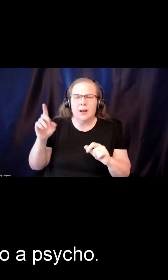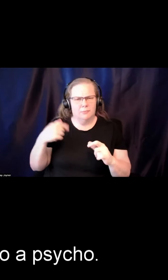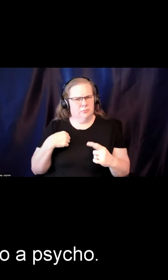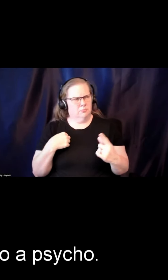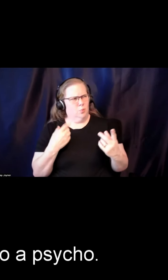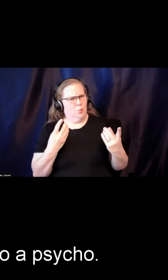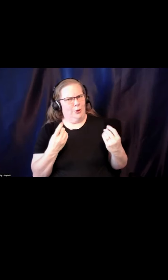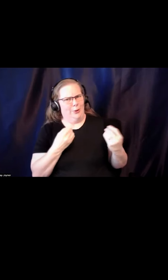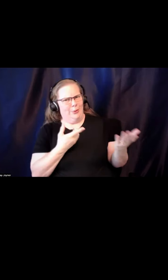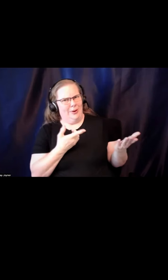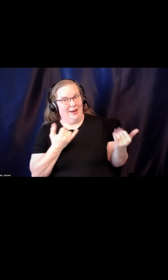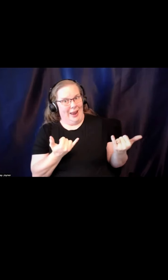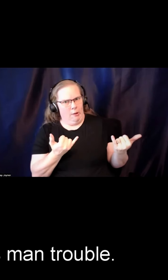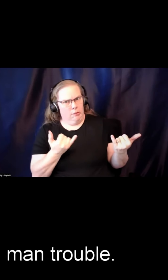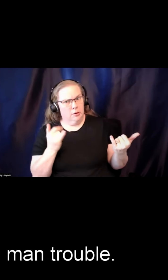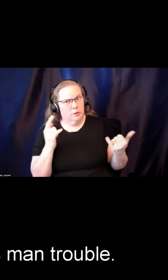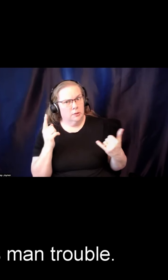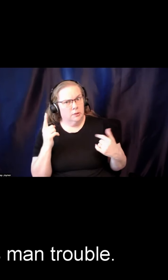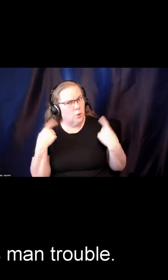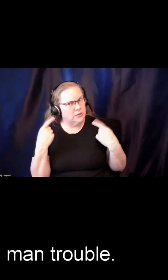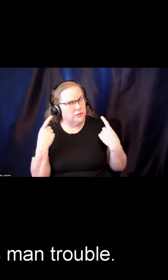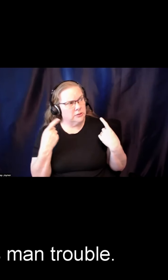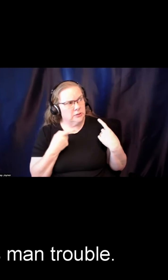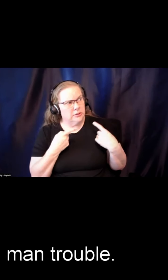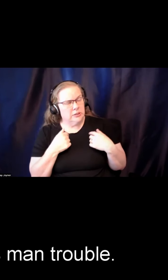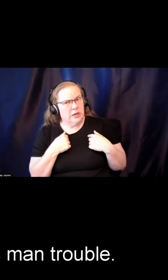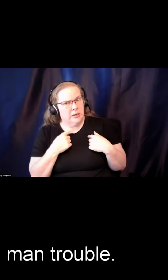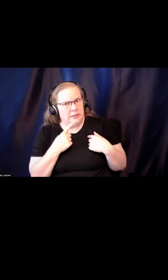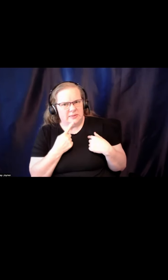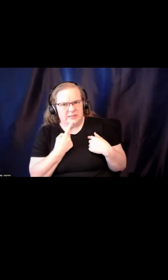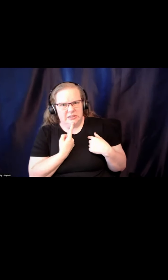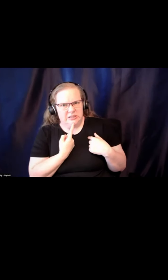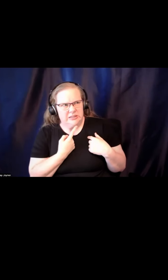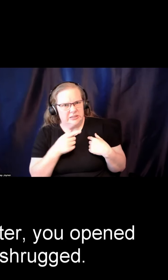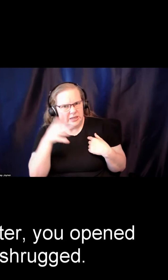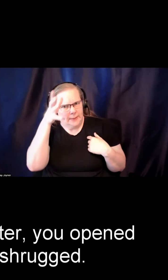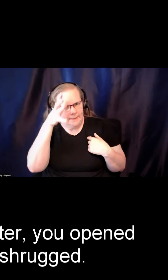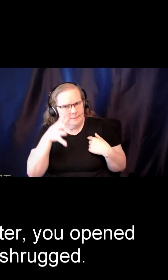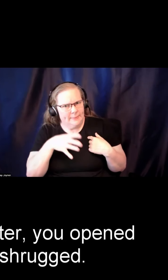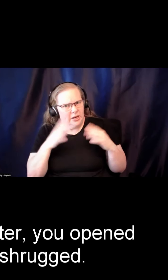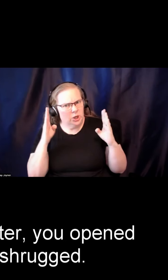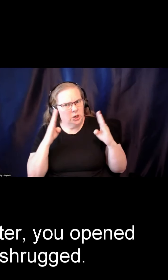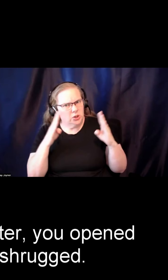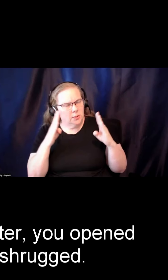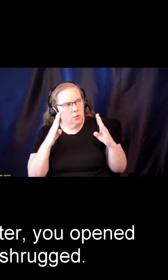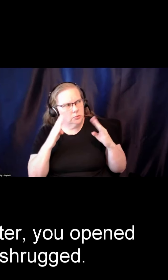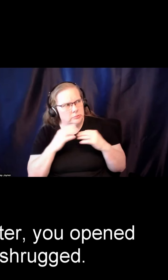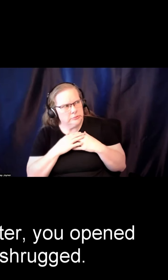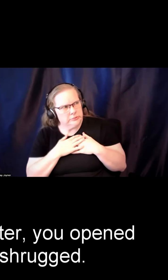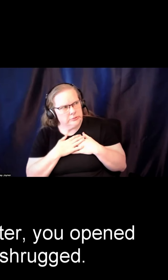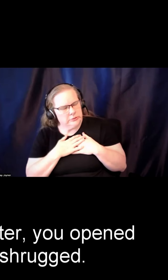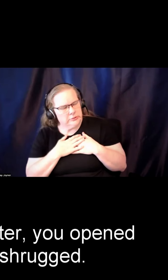now he turns into a psycho. Now I'm in serious man trouble. But a few minutes later, you opened